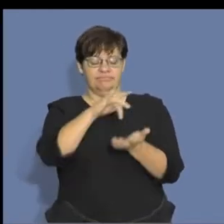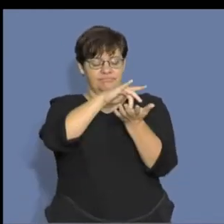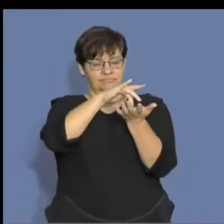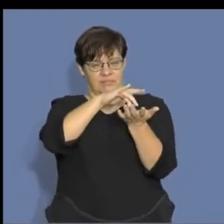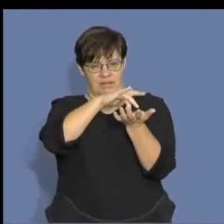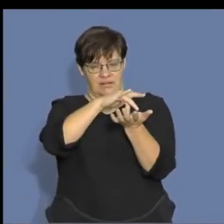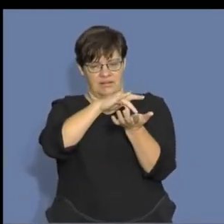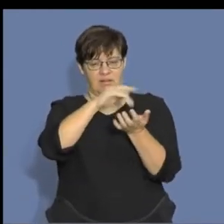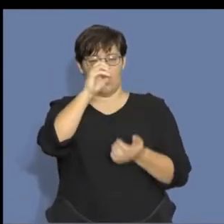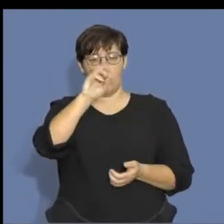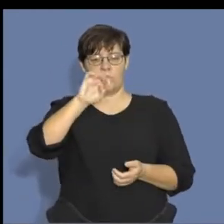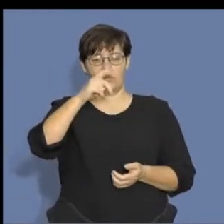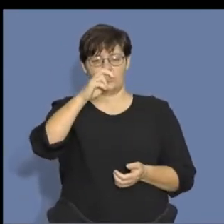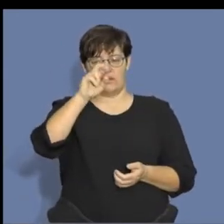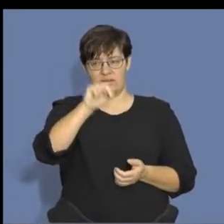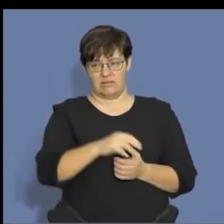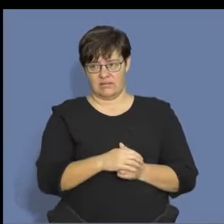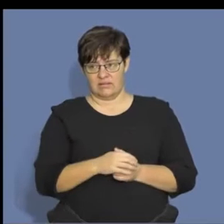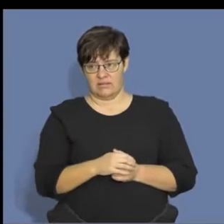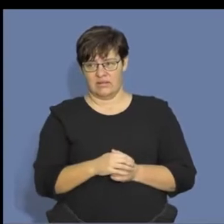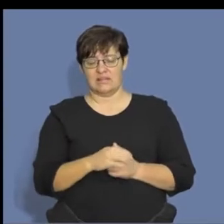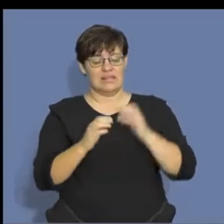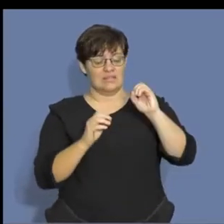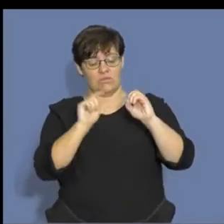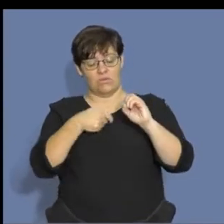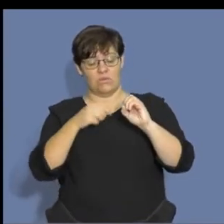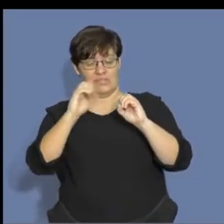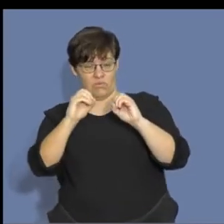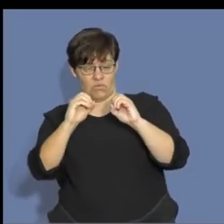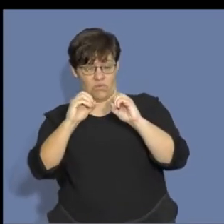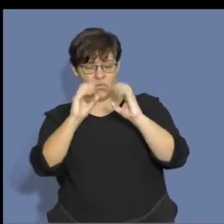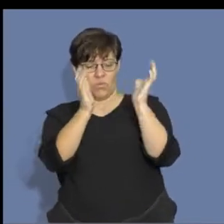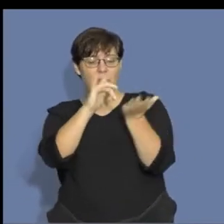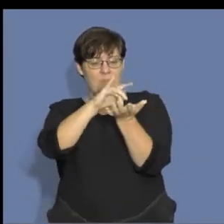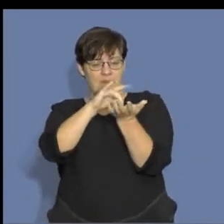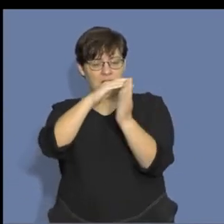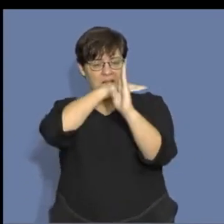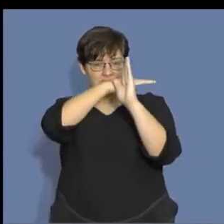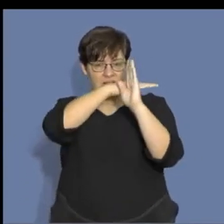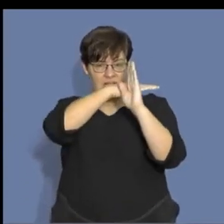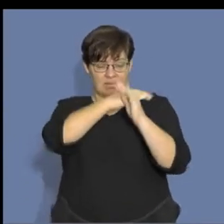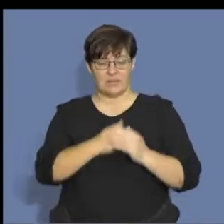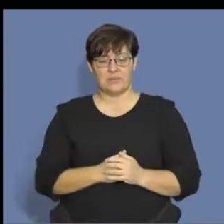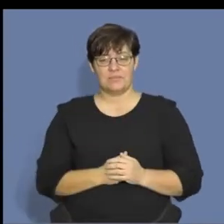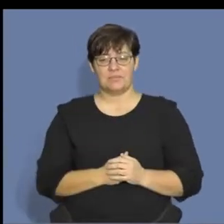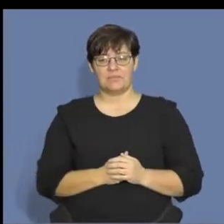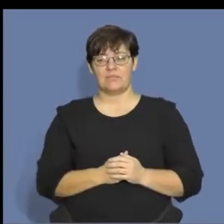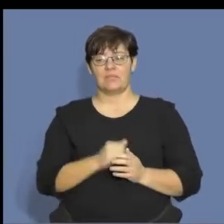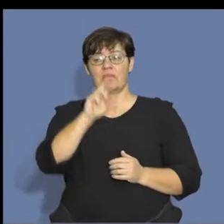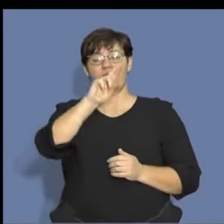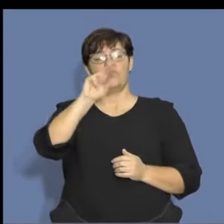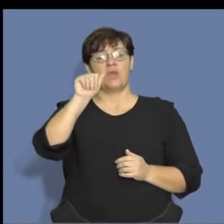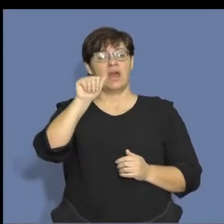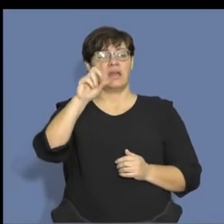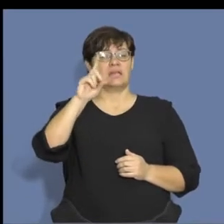The center is going to be placed at 0, 0, right in the middle of my Cartesian plane. The radius,